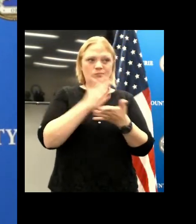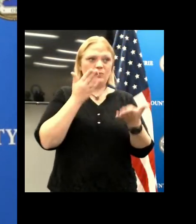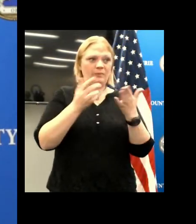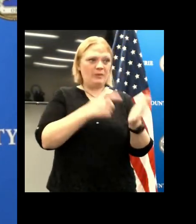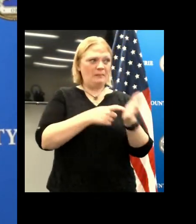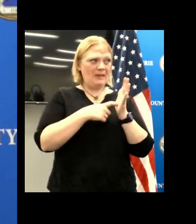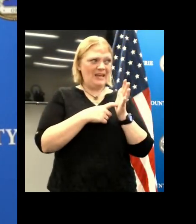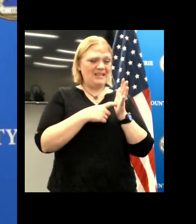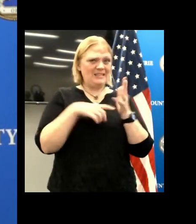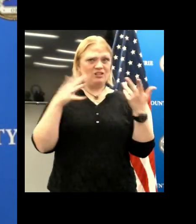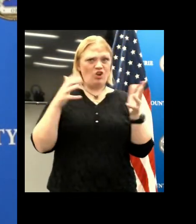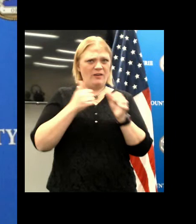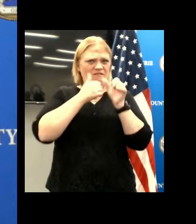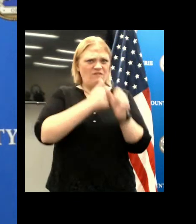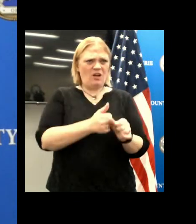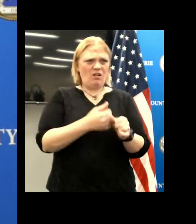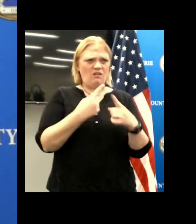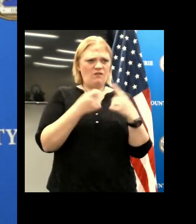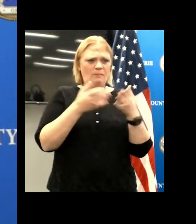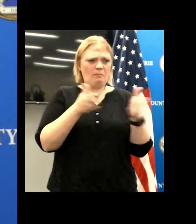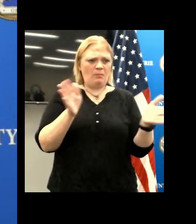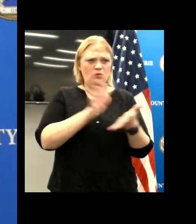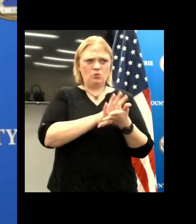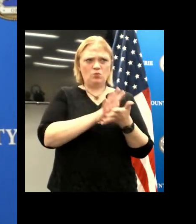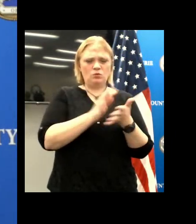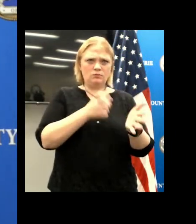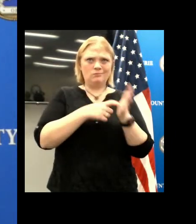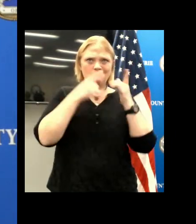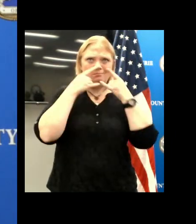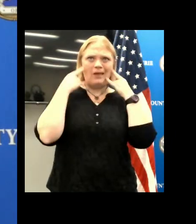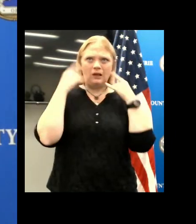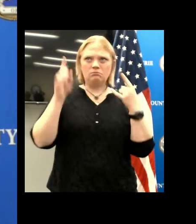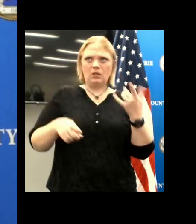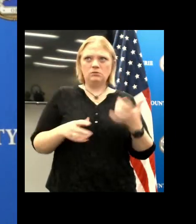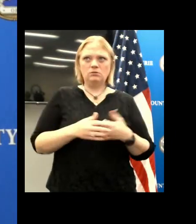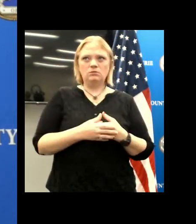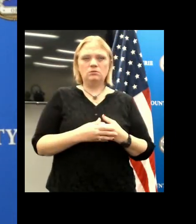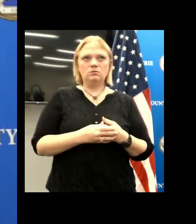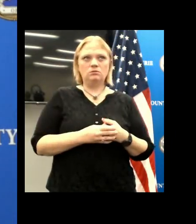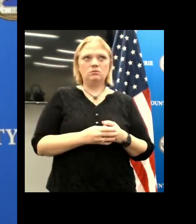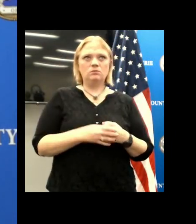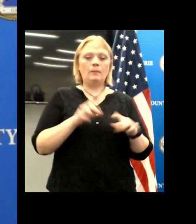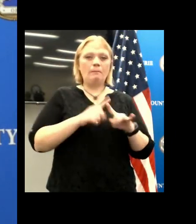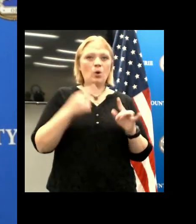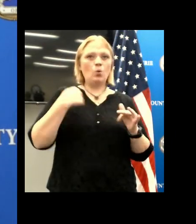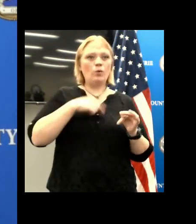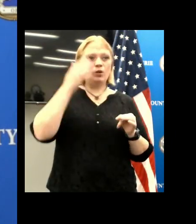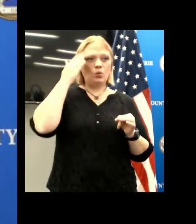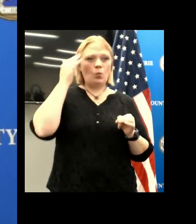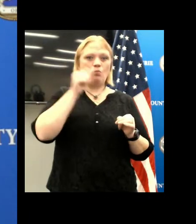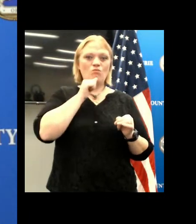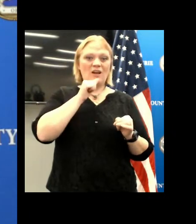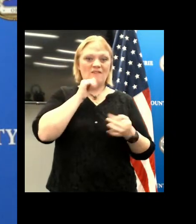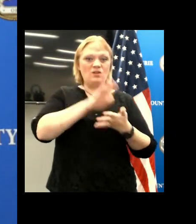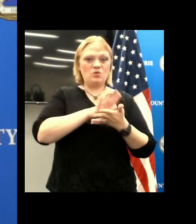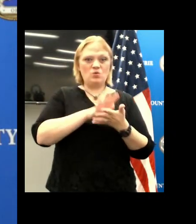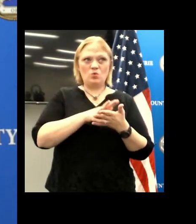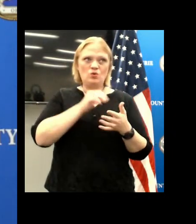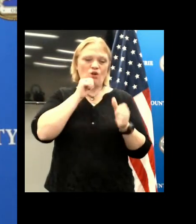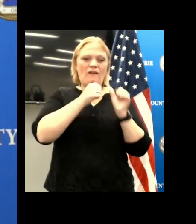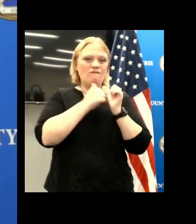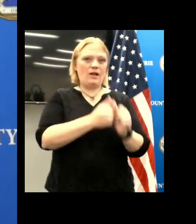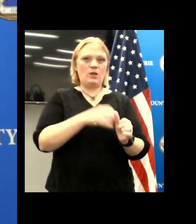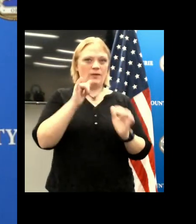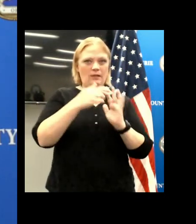what's already being followed by most of the public schools, which is mandatory masks. But we do know that there's some private schools that we've heard reports of aren't necessarily following